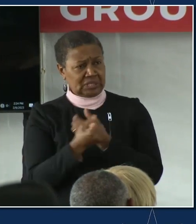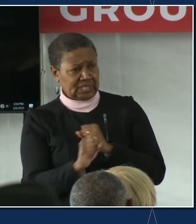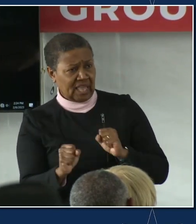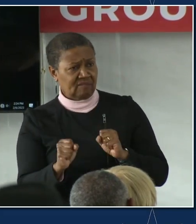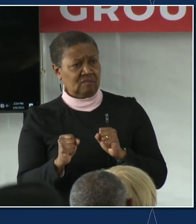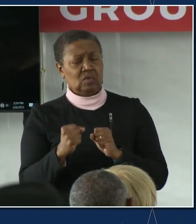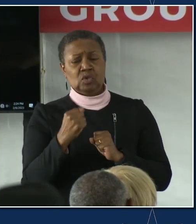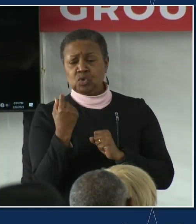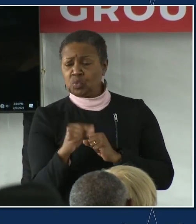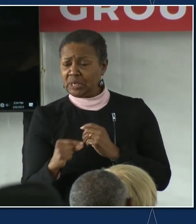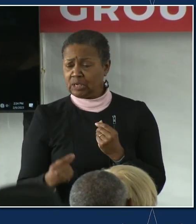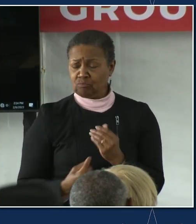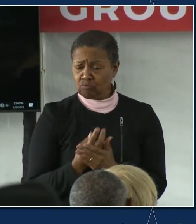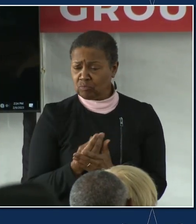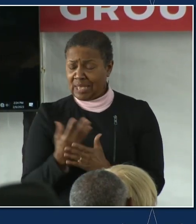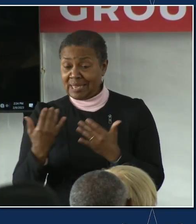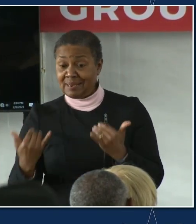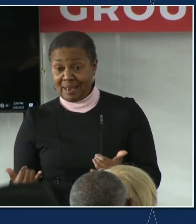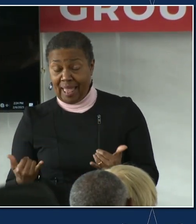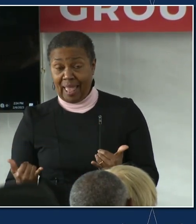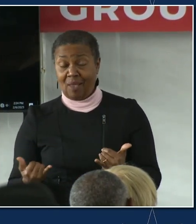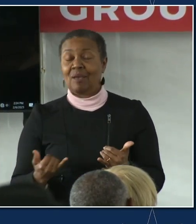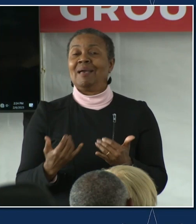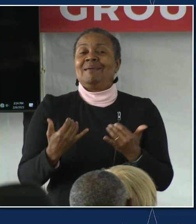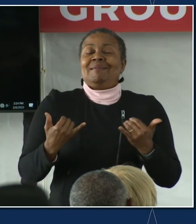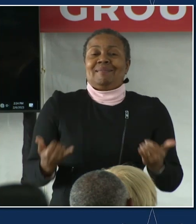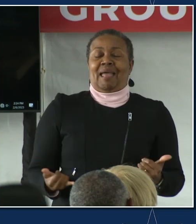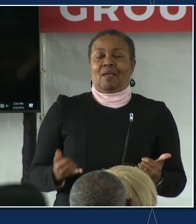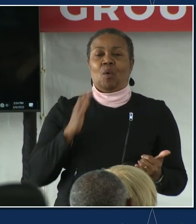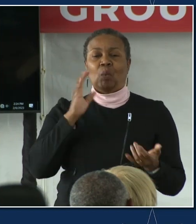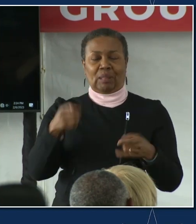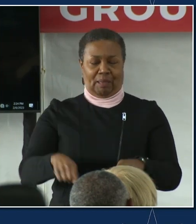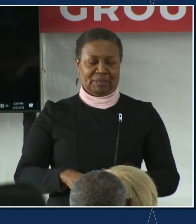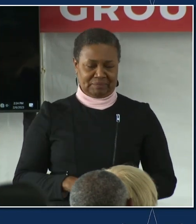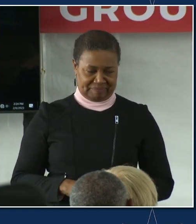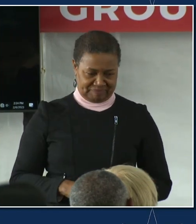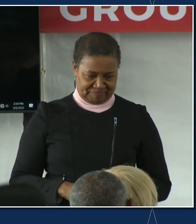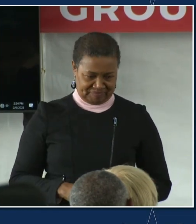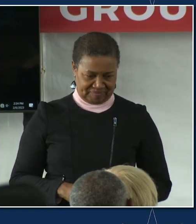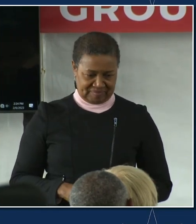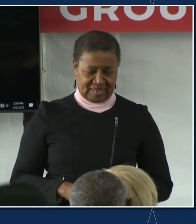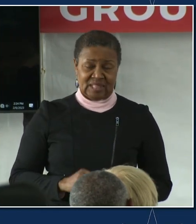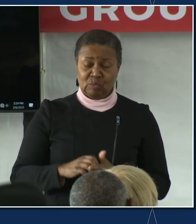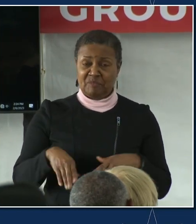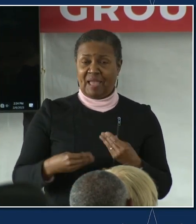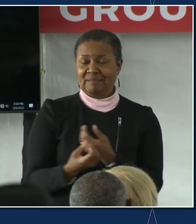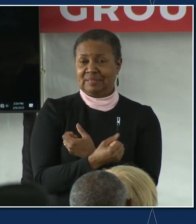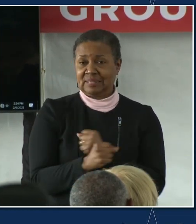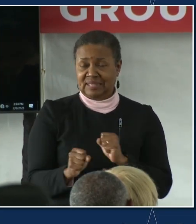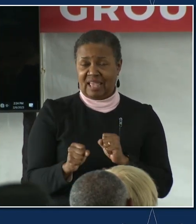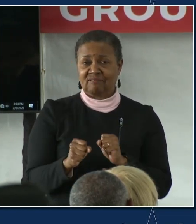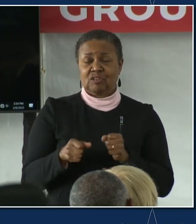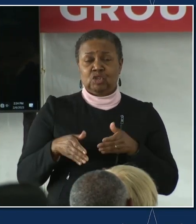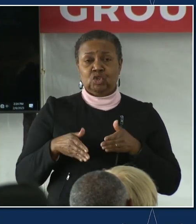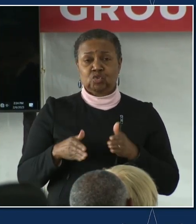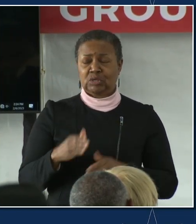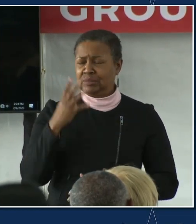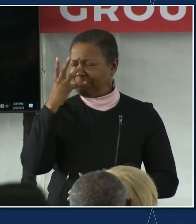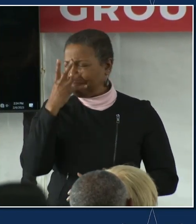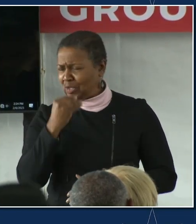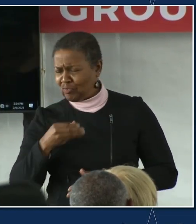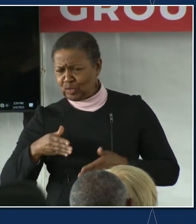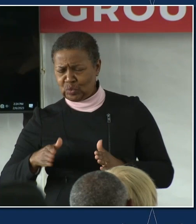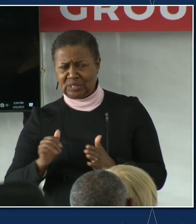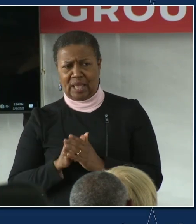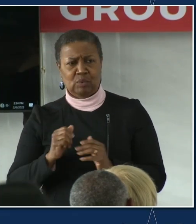green spaces. But now it's coming. And this is going to provide safe, walkable, and attractive streets